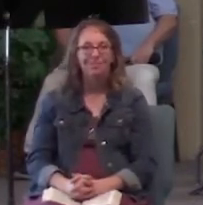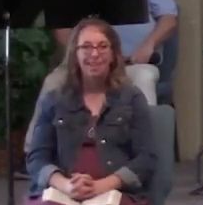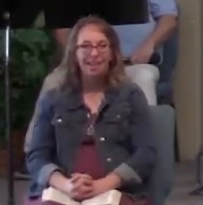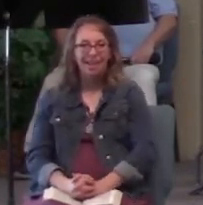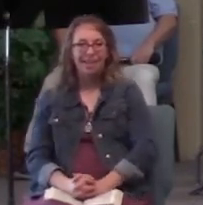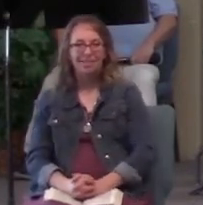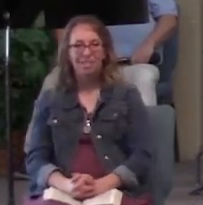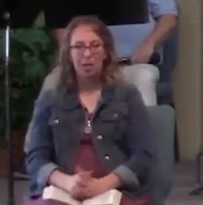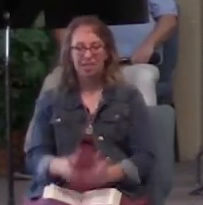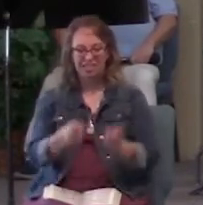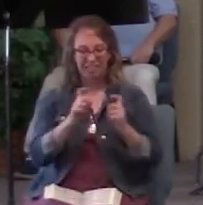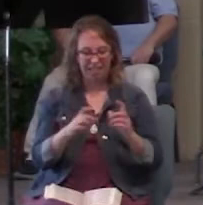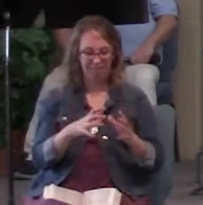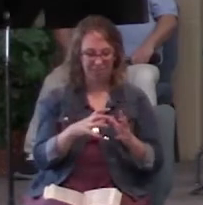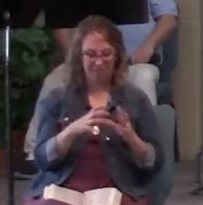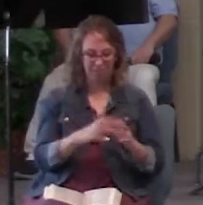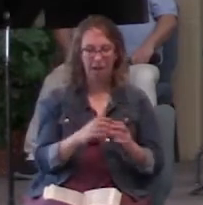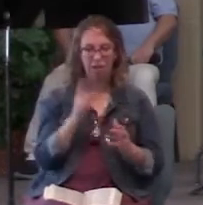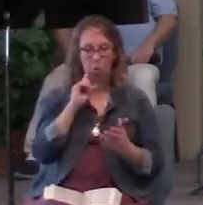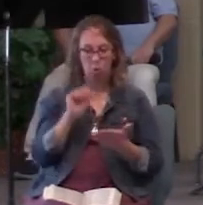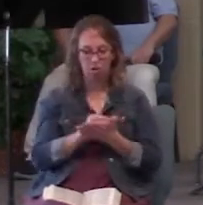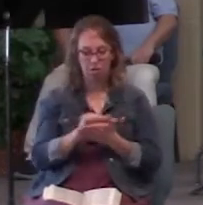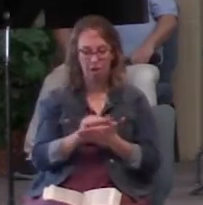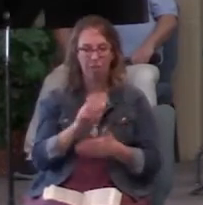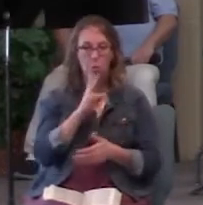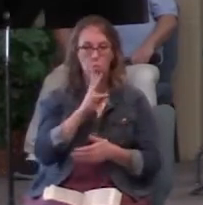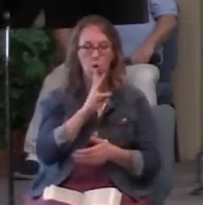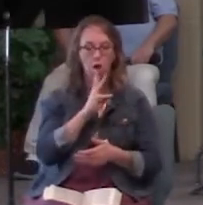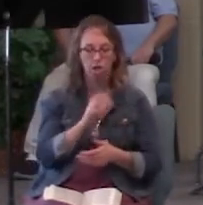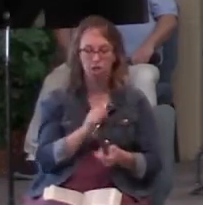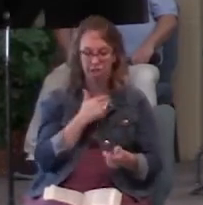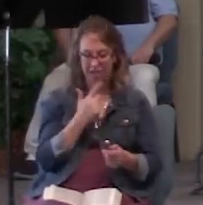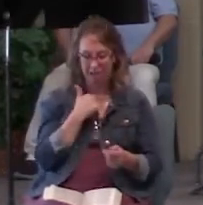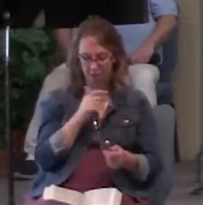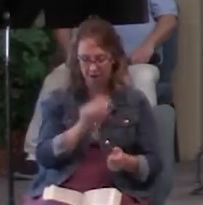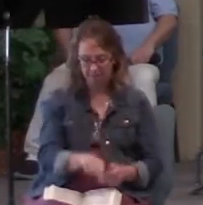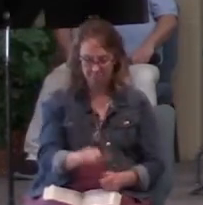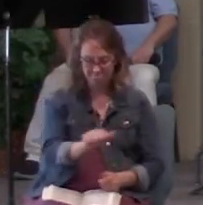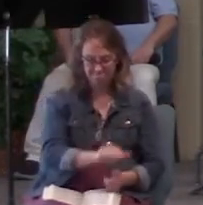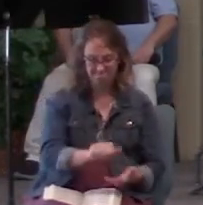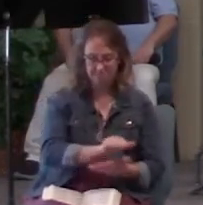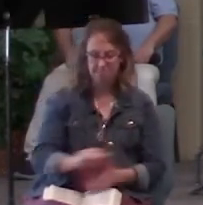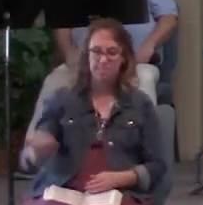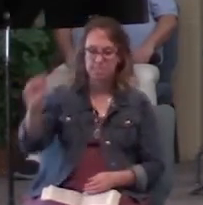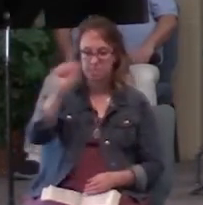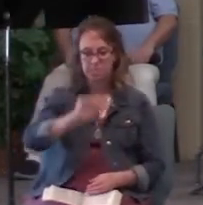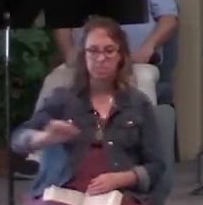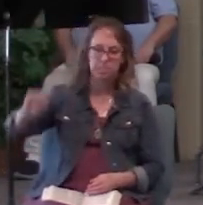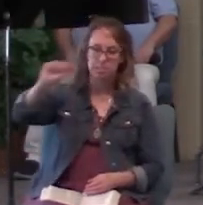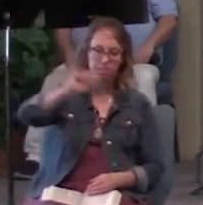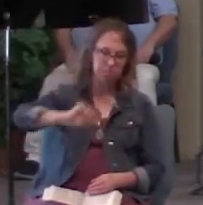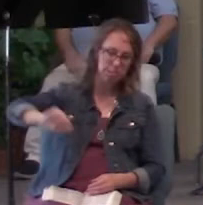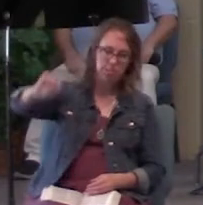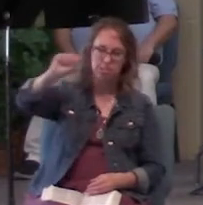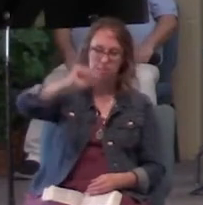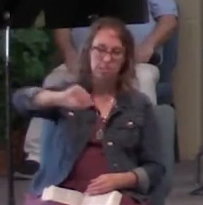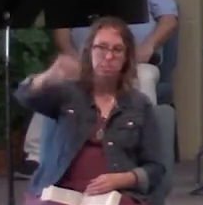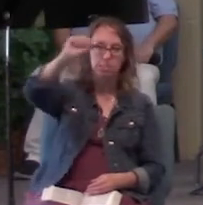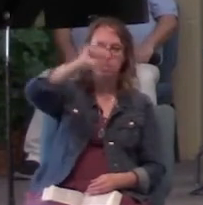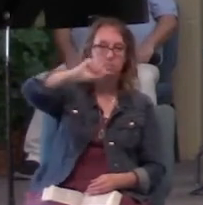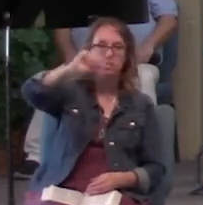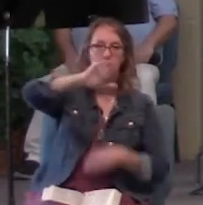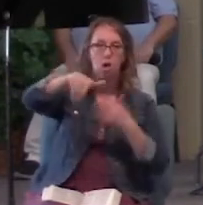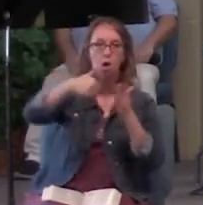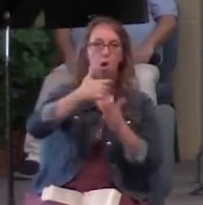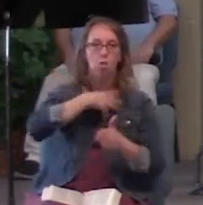a sponge or sometimes just a cloth and it would have some water and I'd have to go and I'd have to wipe, you know, all of the